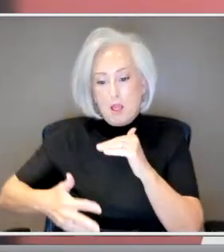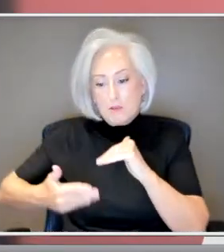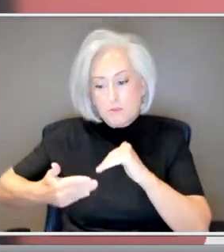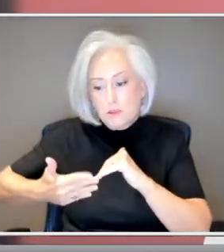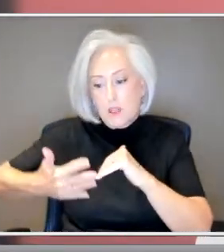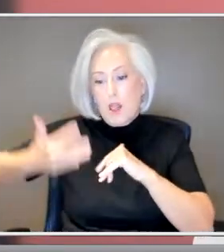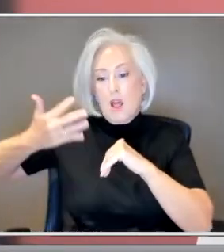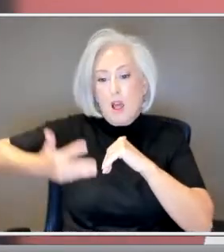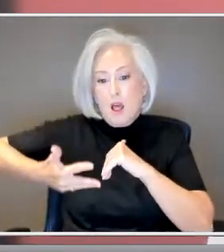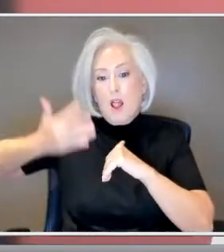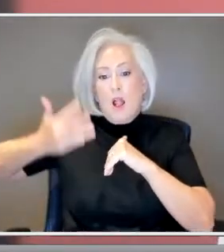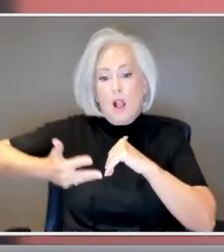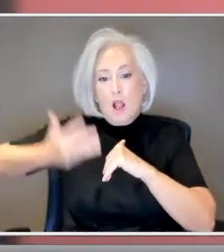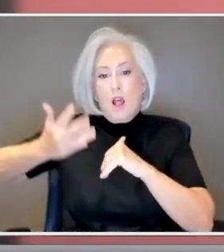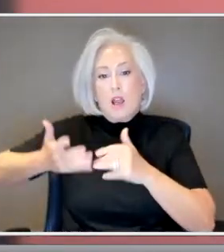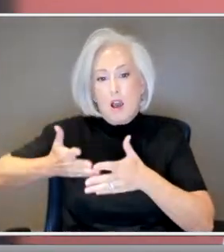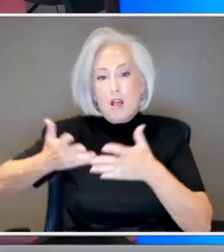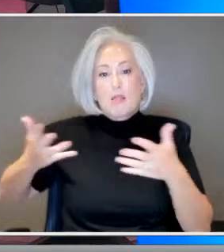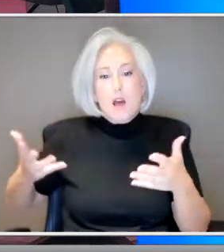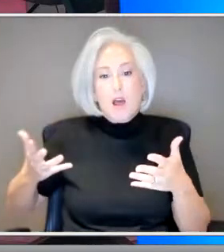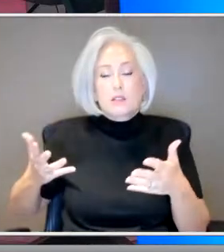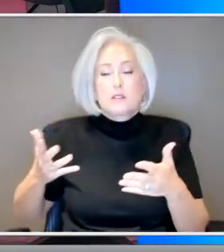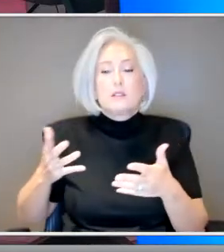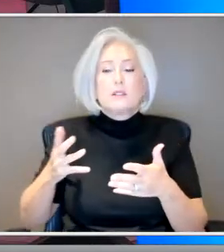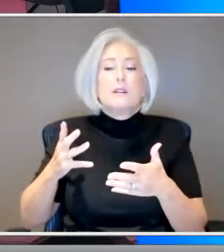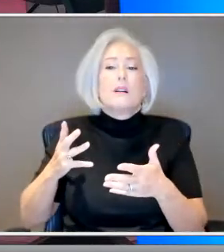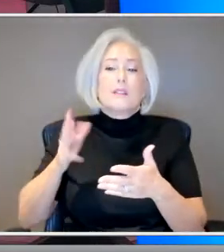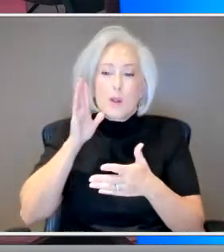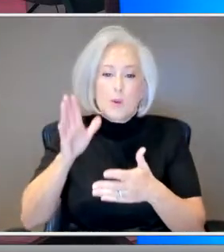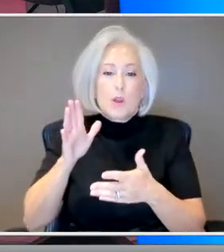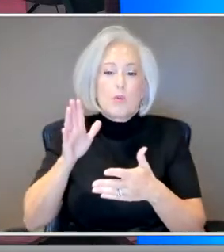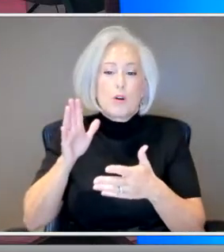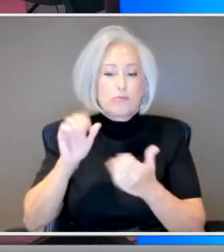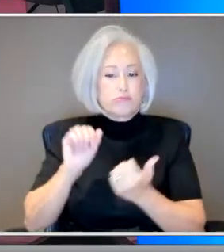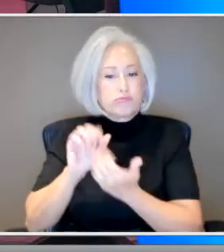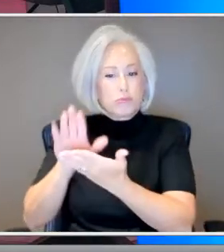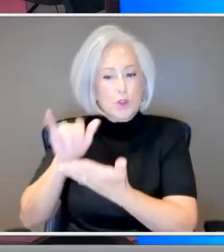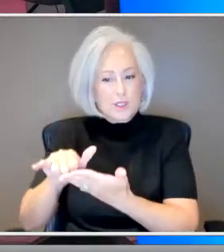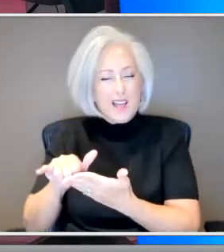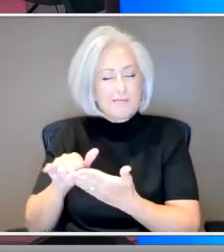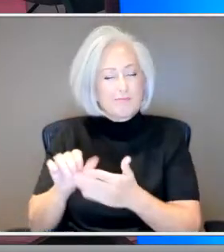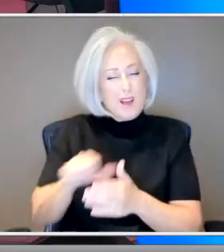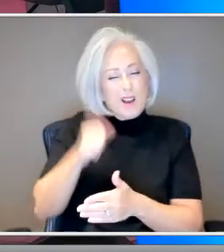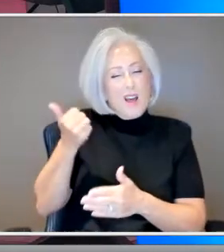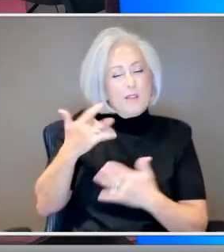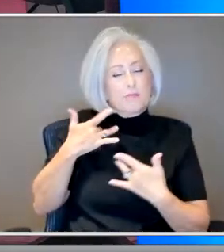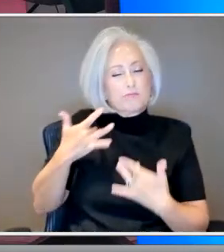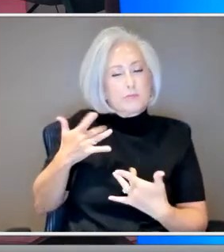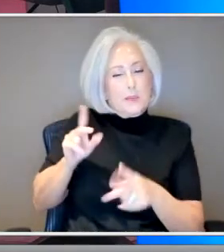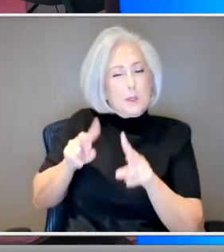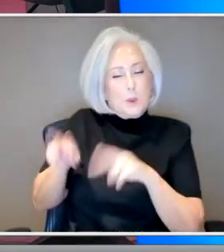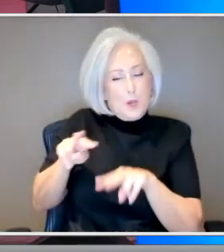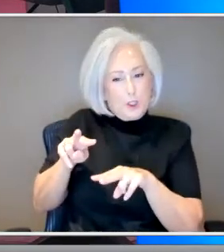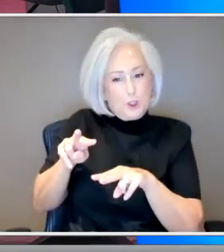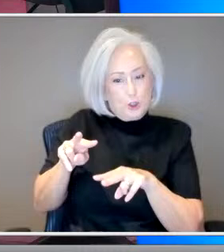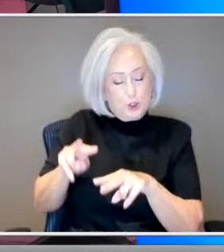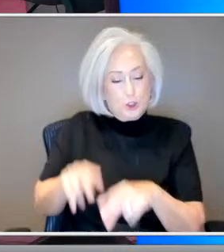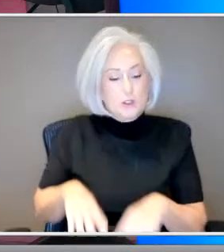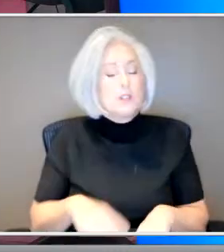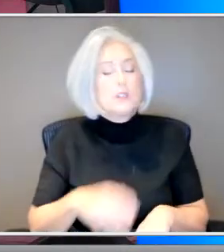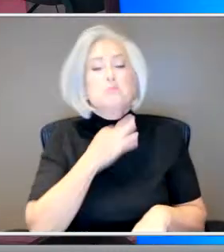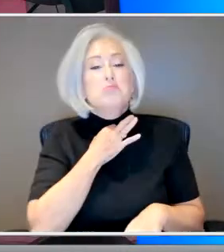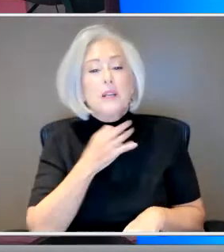about it other than watch it. Stu has a great question. Stu wants to know, if he gets a genetic test, will insurance use